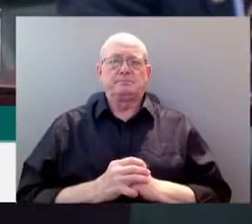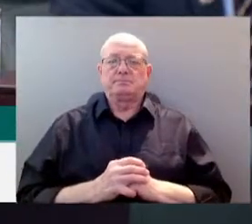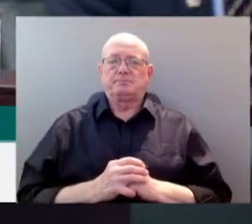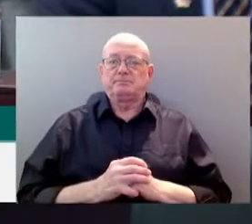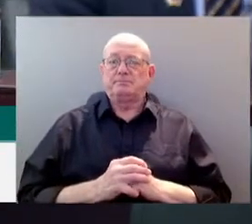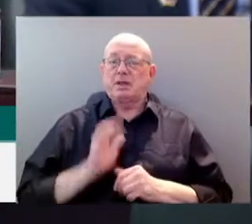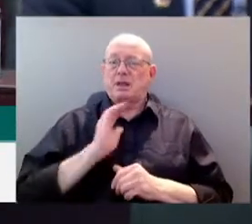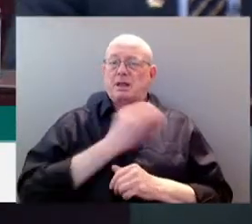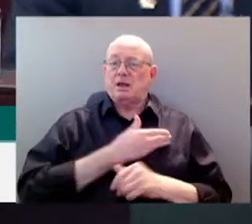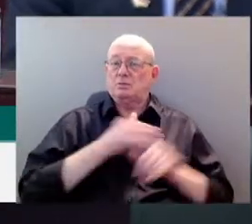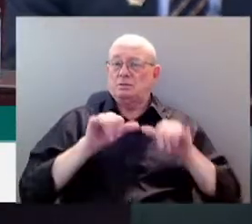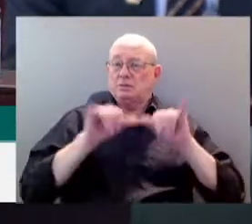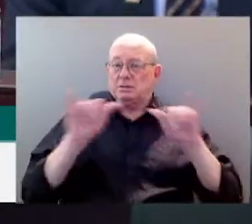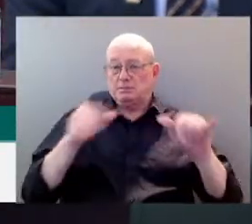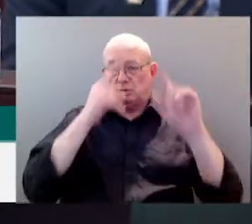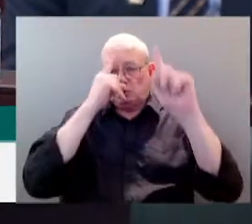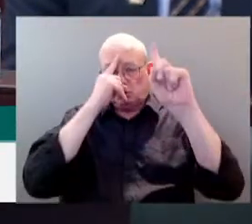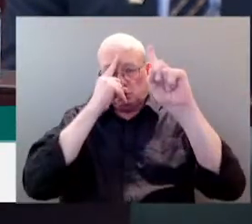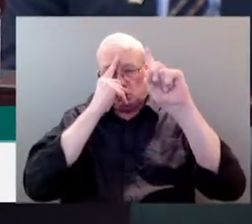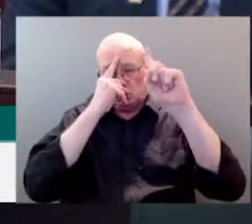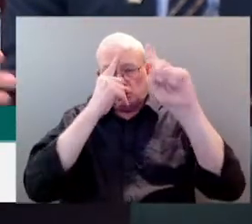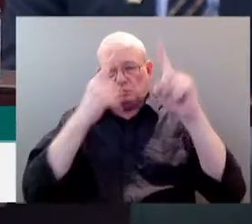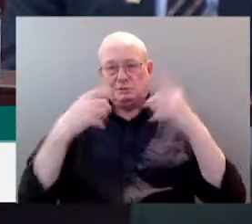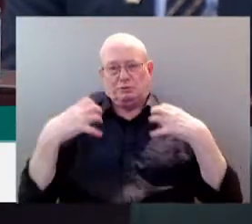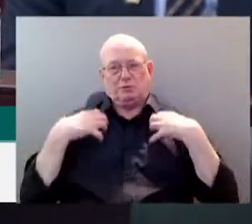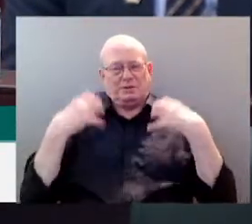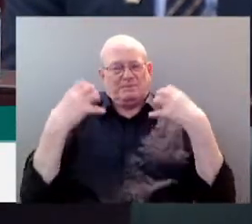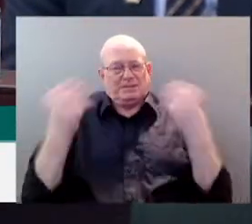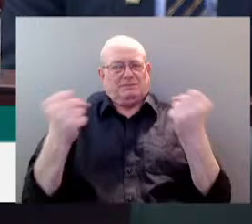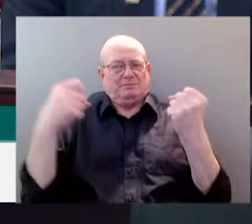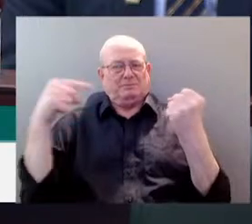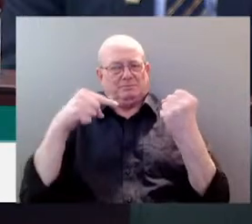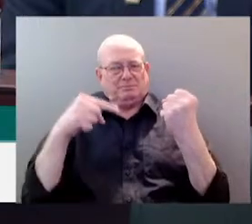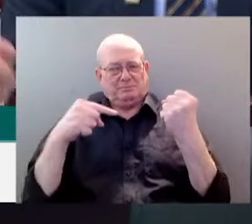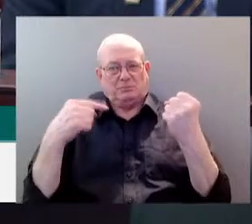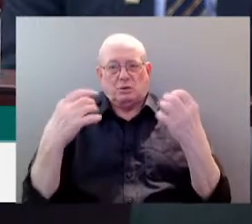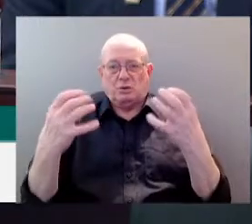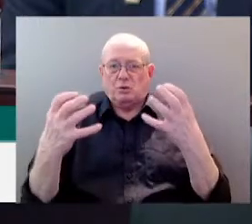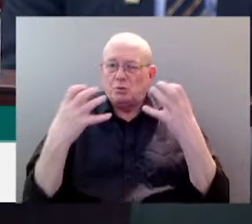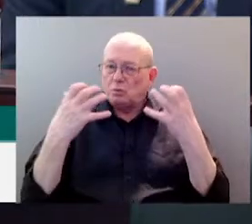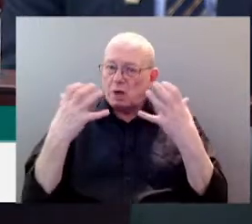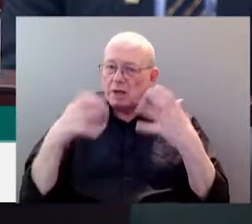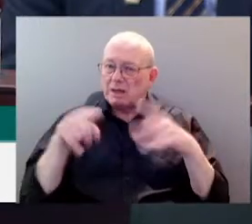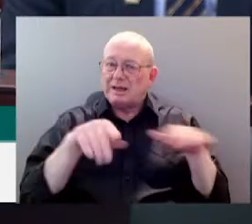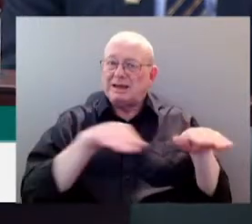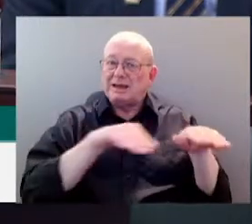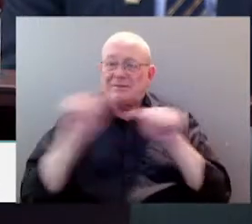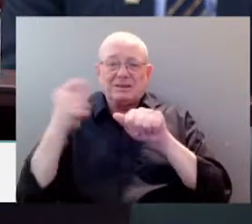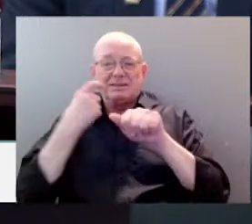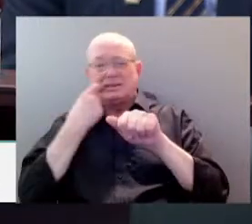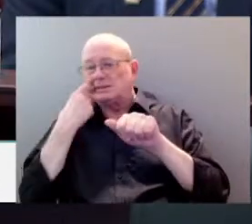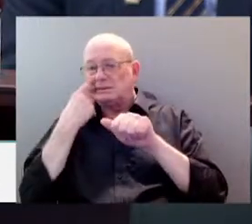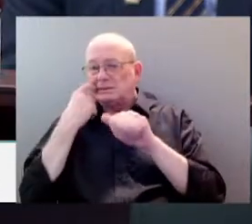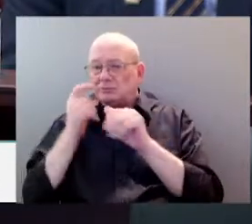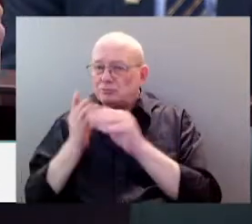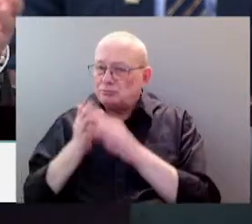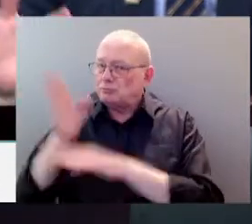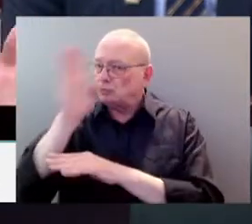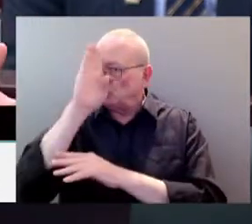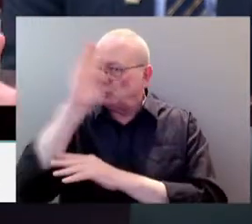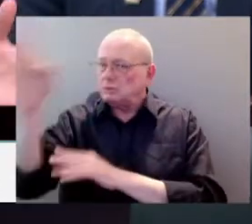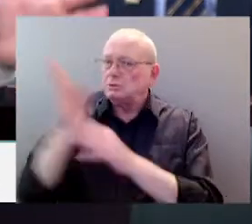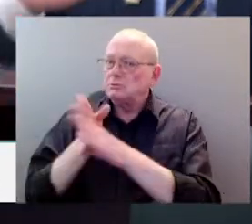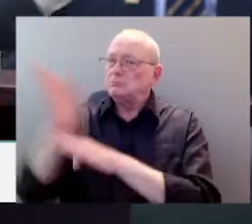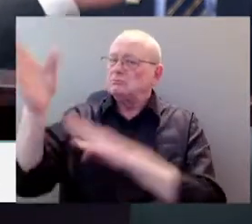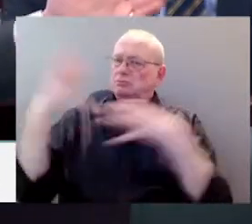at any path along the way we want people to leave addiction into recovery and for those tragic circumstances perhaps someone is homeless from